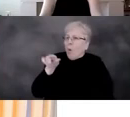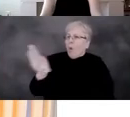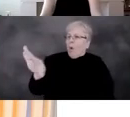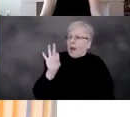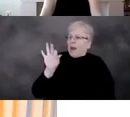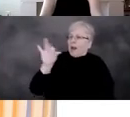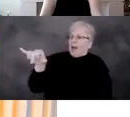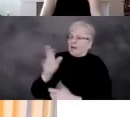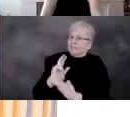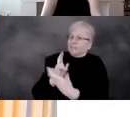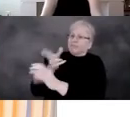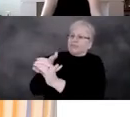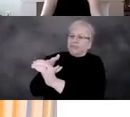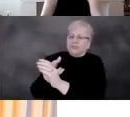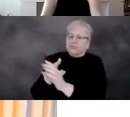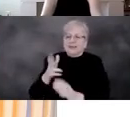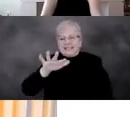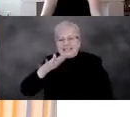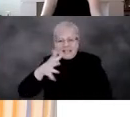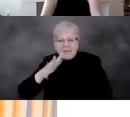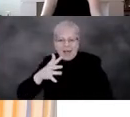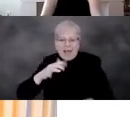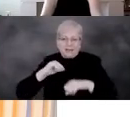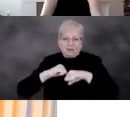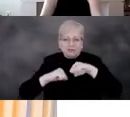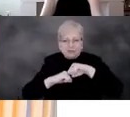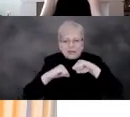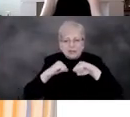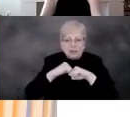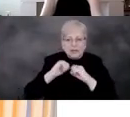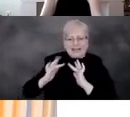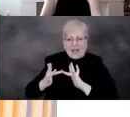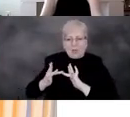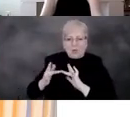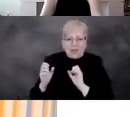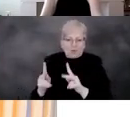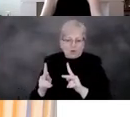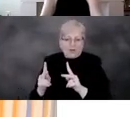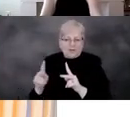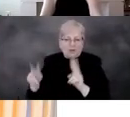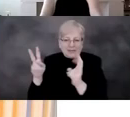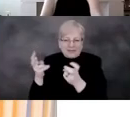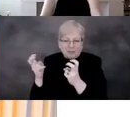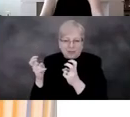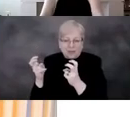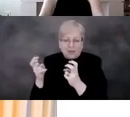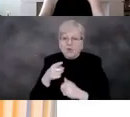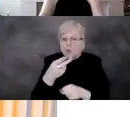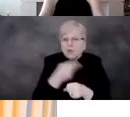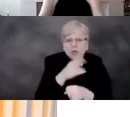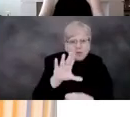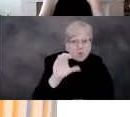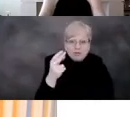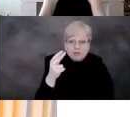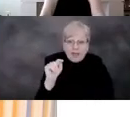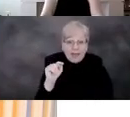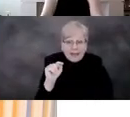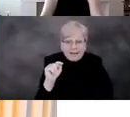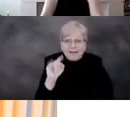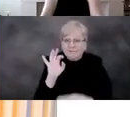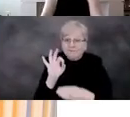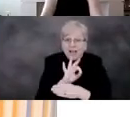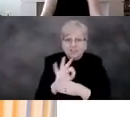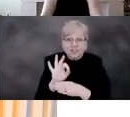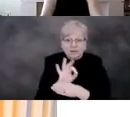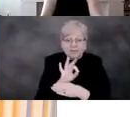you know, semi-structured networking opportunities, but you can use, you can use your chat function anytime you want, including